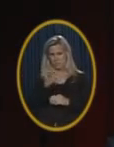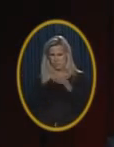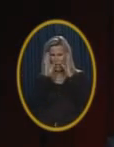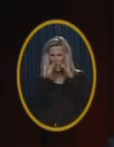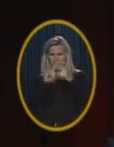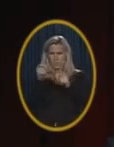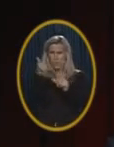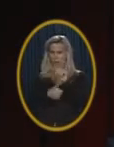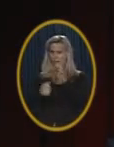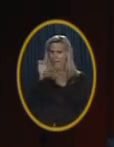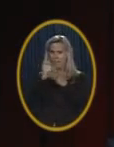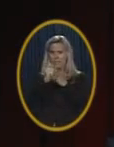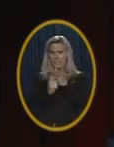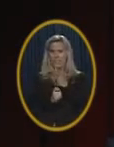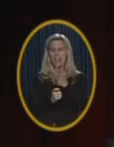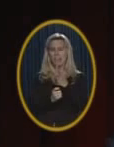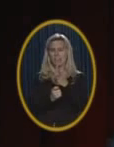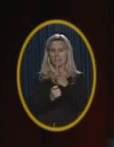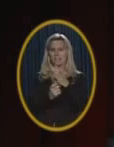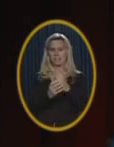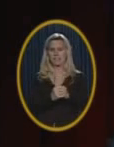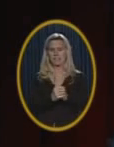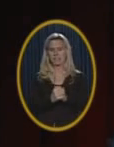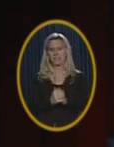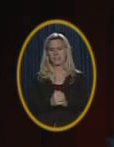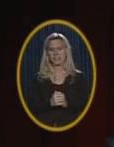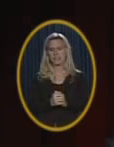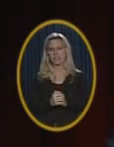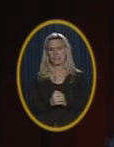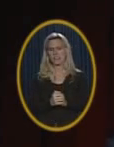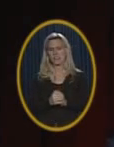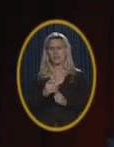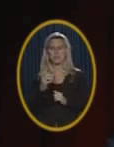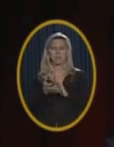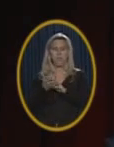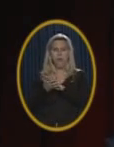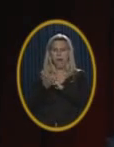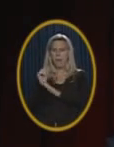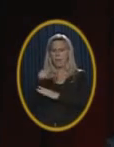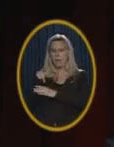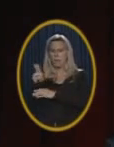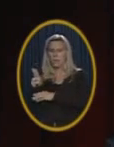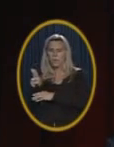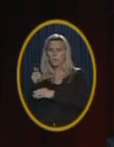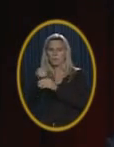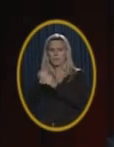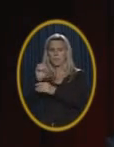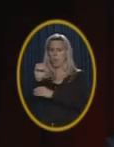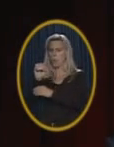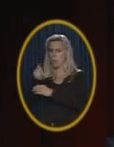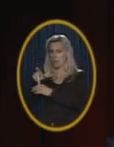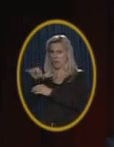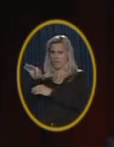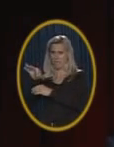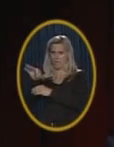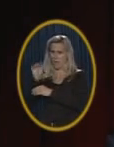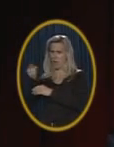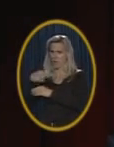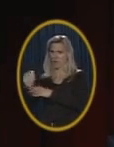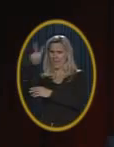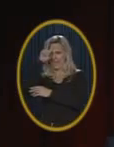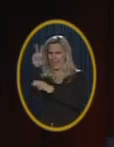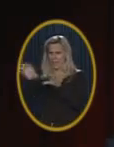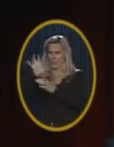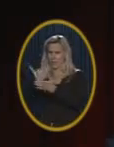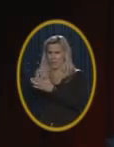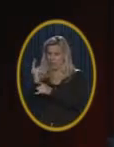to every detail. Now, you know, work like run the APUs and orbital processing facility. Only an idiot would do that,